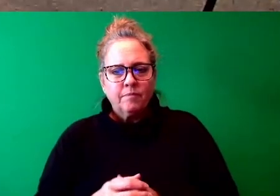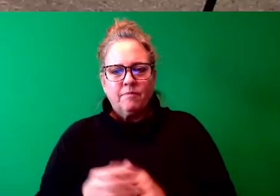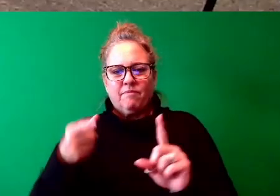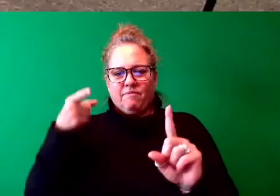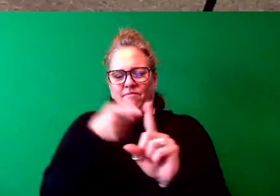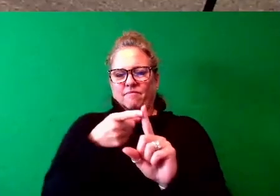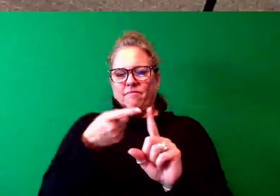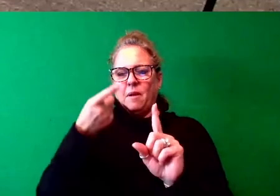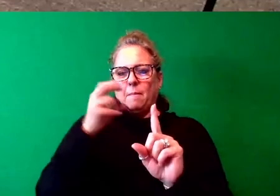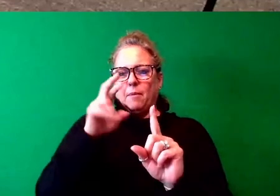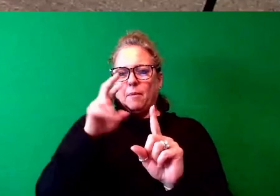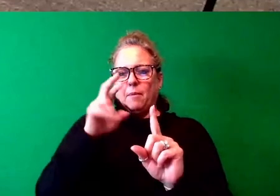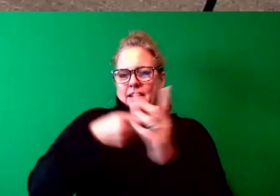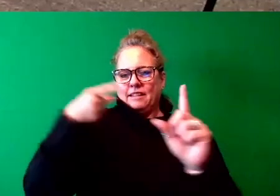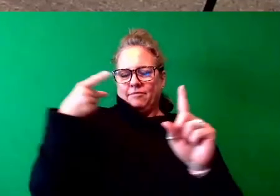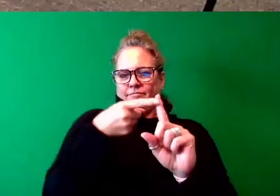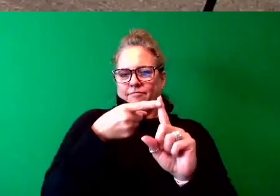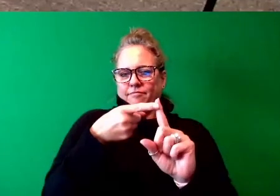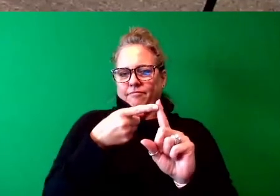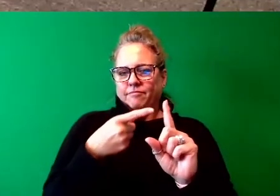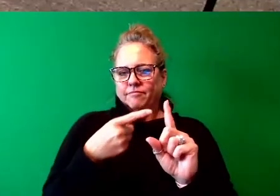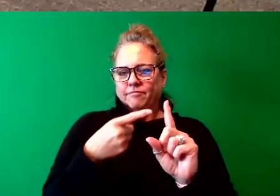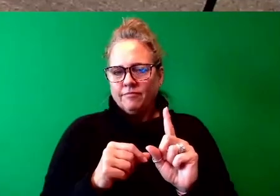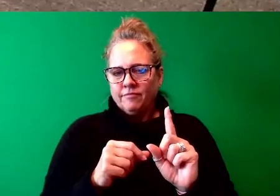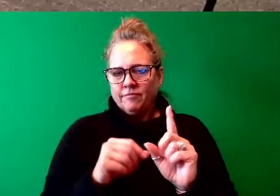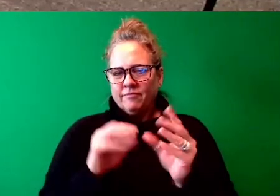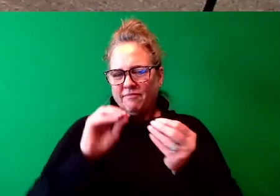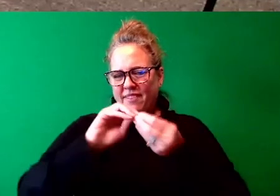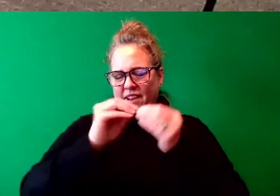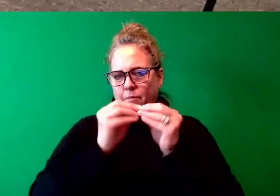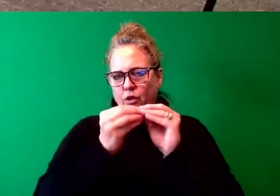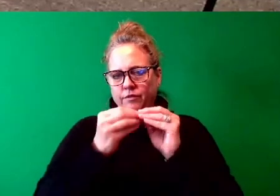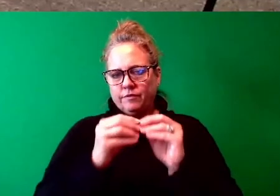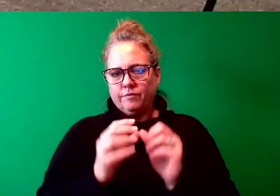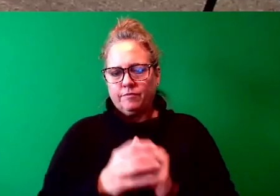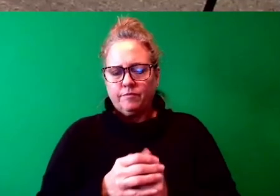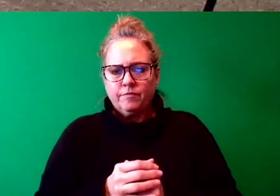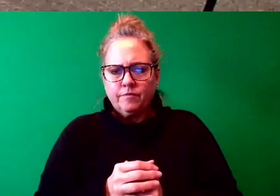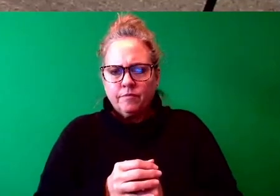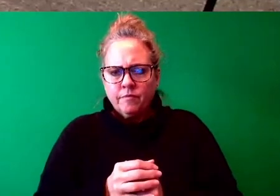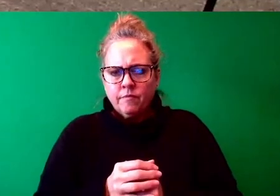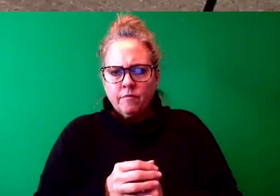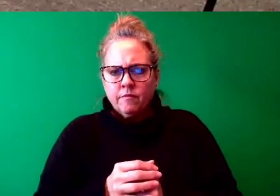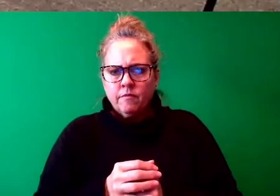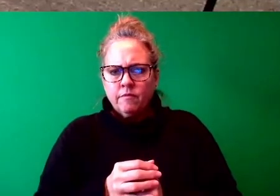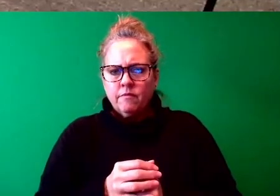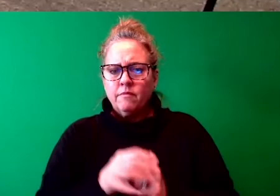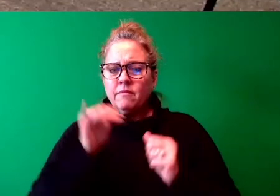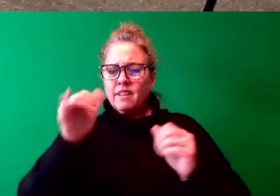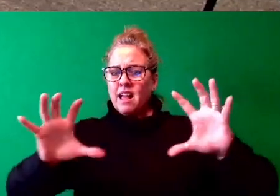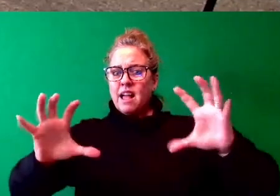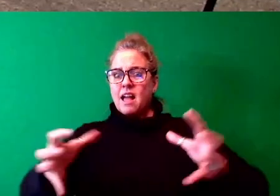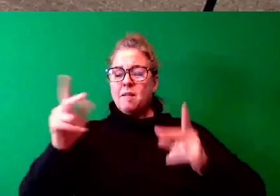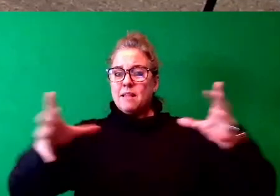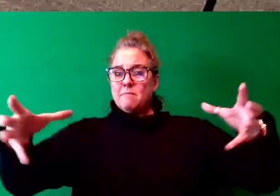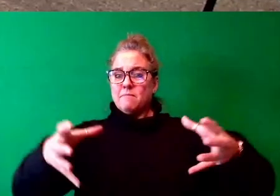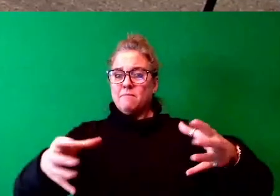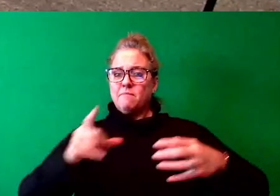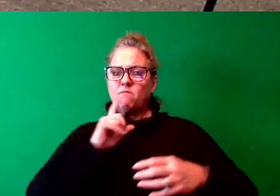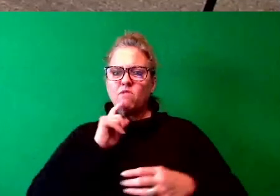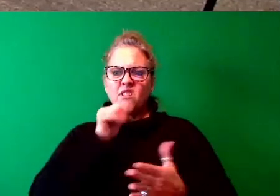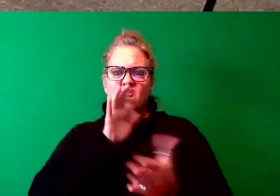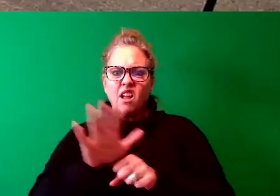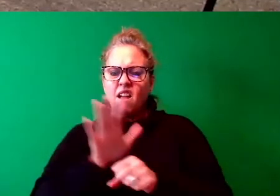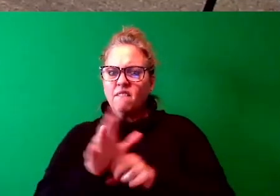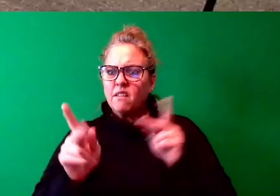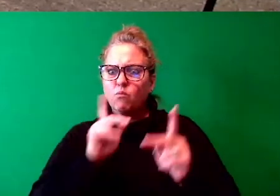$948,000 usually for local public health, but with a population our size, that's inadequate for core services. And so we have been working